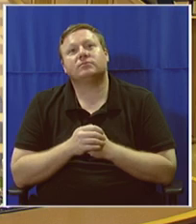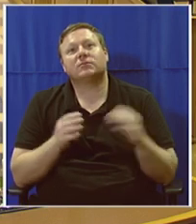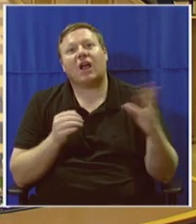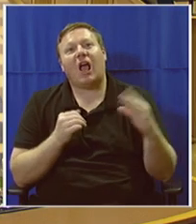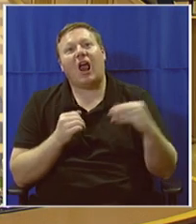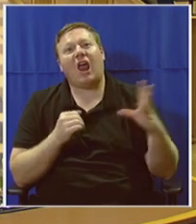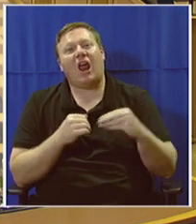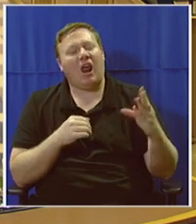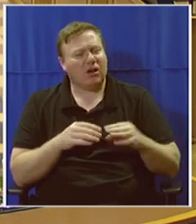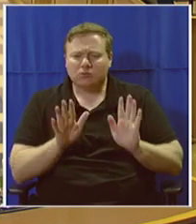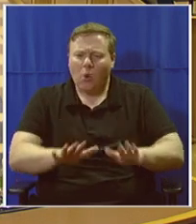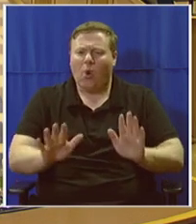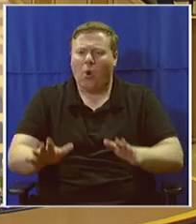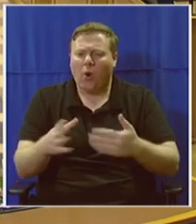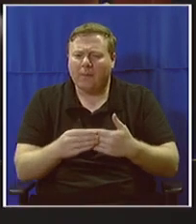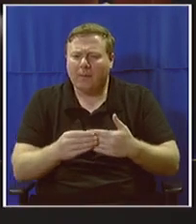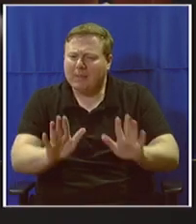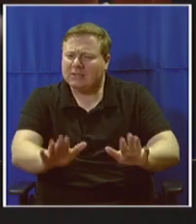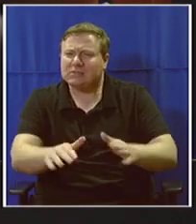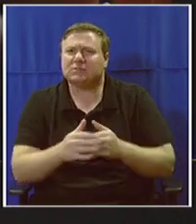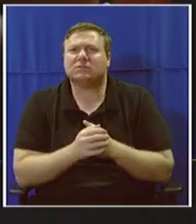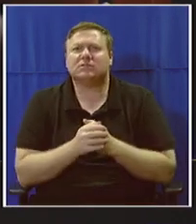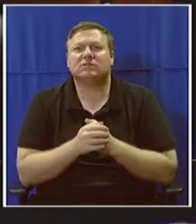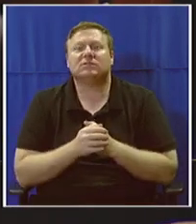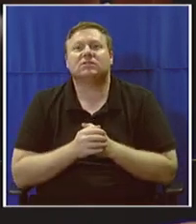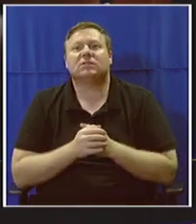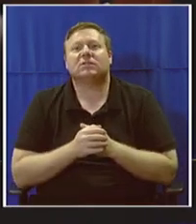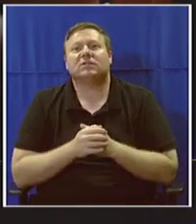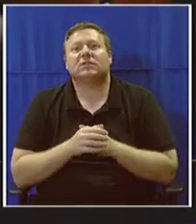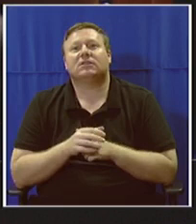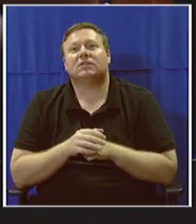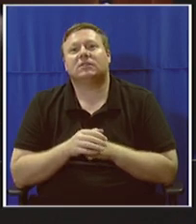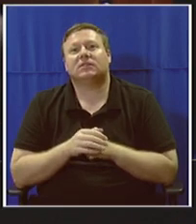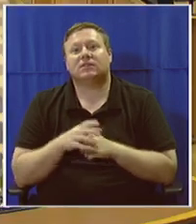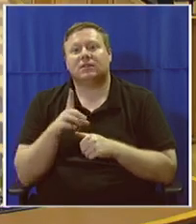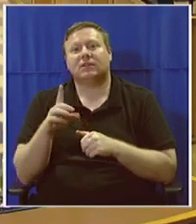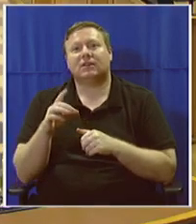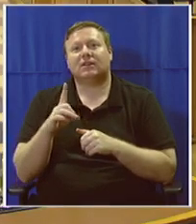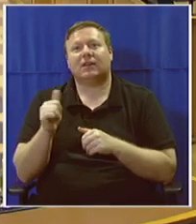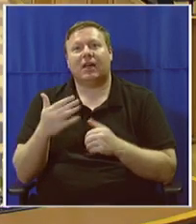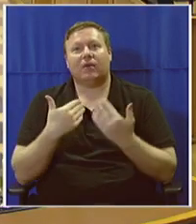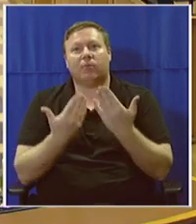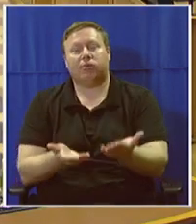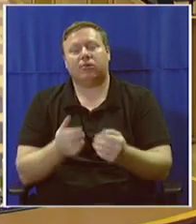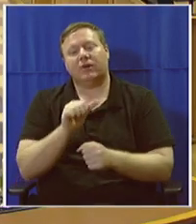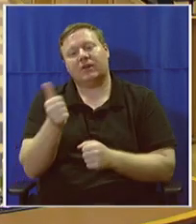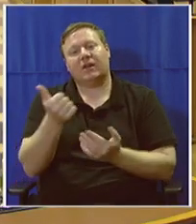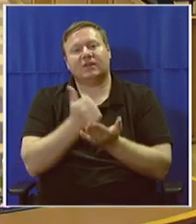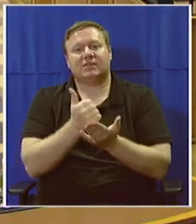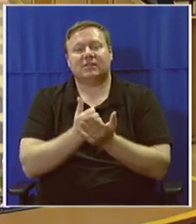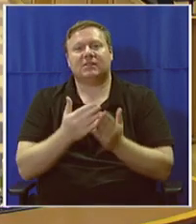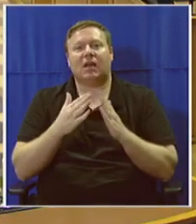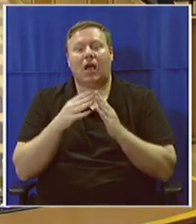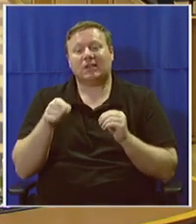Order, honorable members. I hereby move on behalf of Democratic Alliance that at its next sitting, the